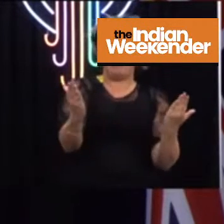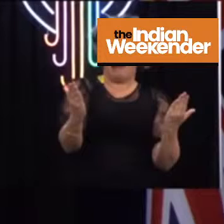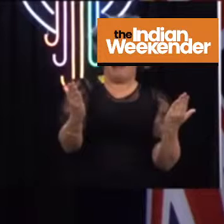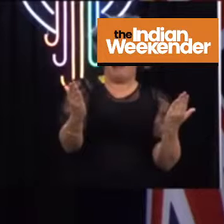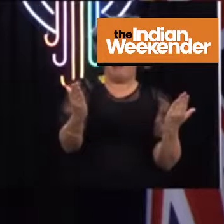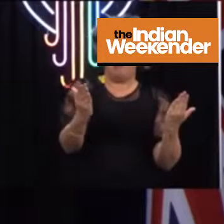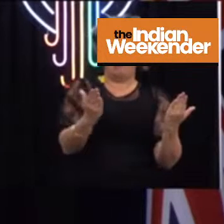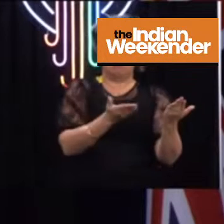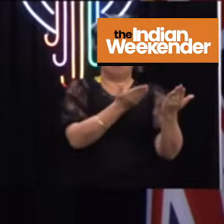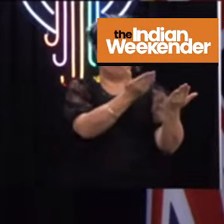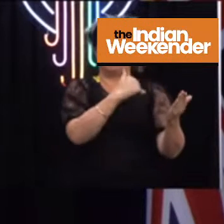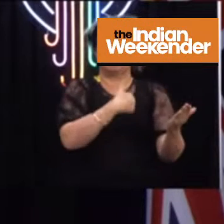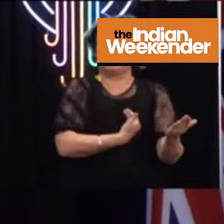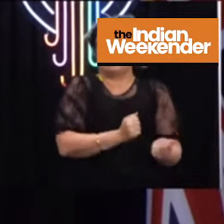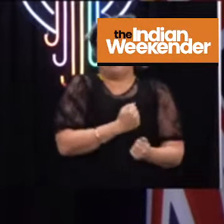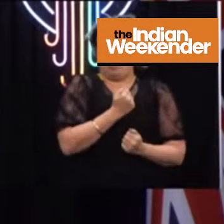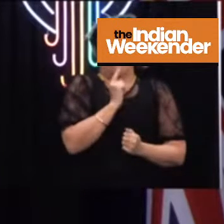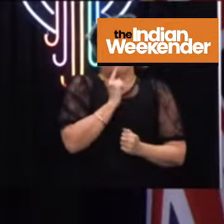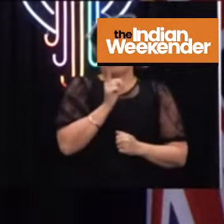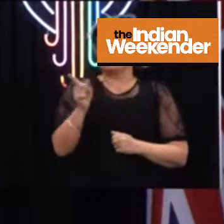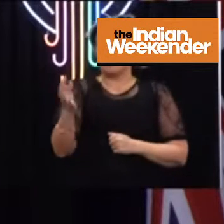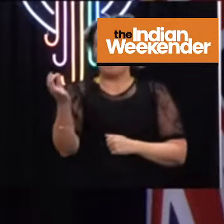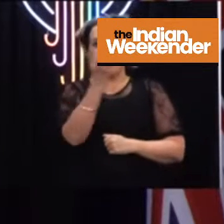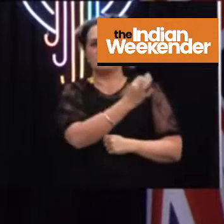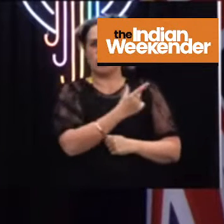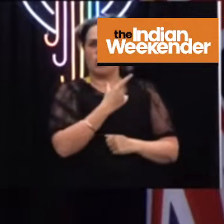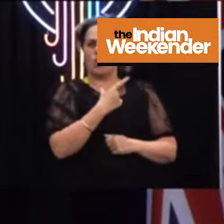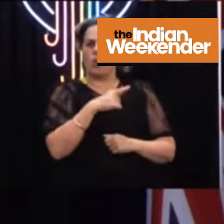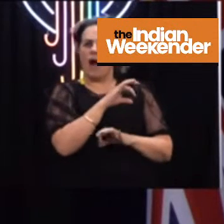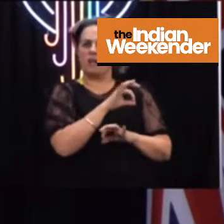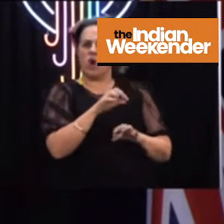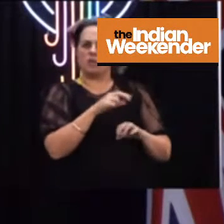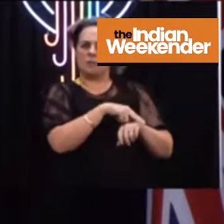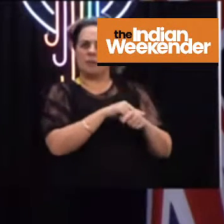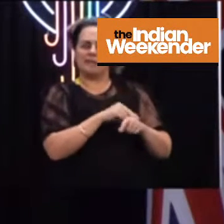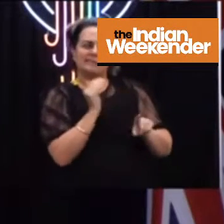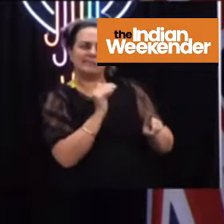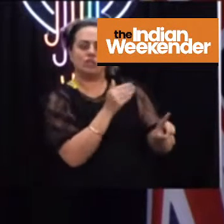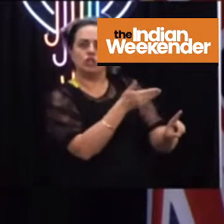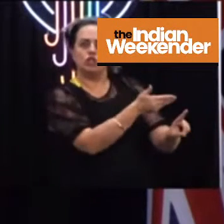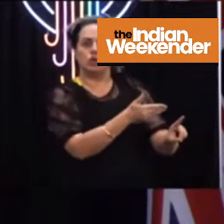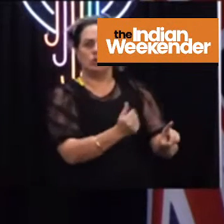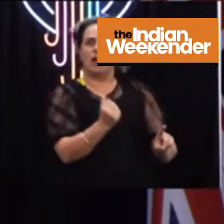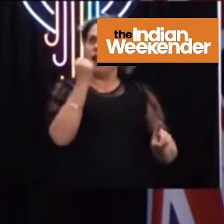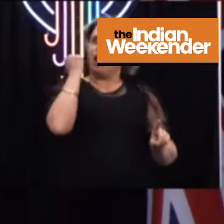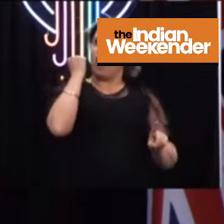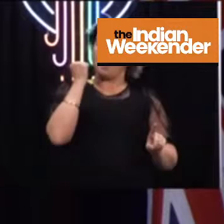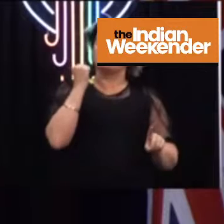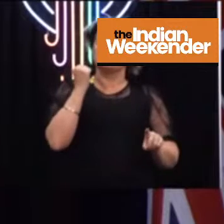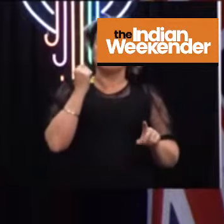further advice on that. Why haven't they come to you? Last August, I think, or maybe in February